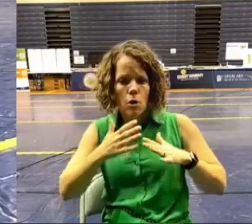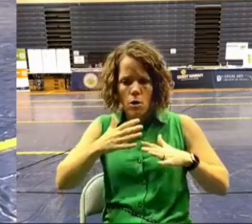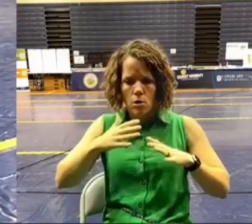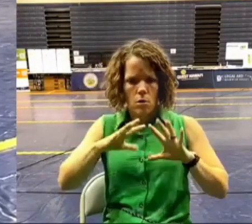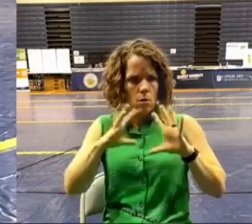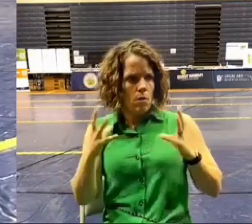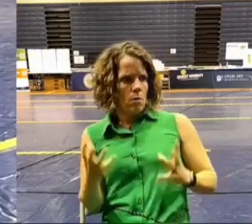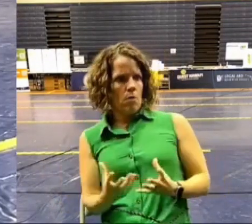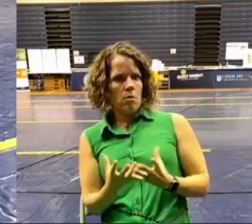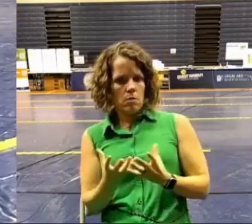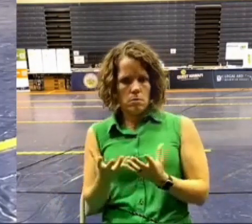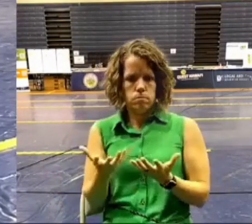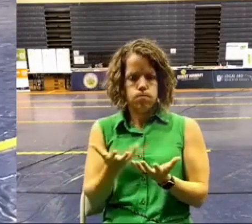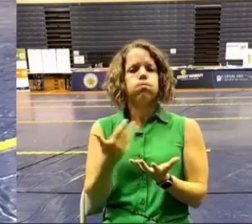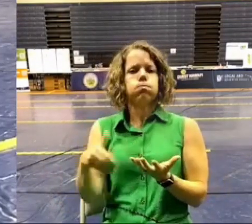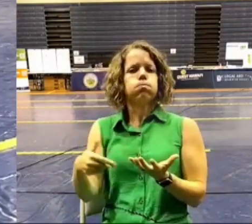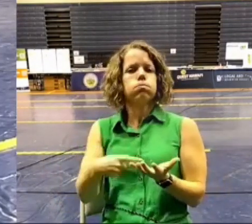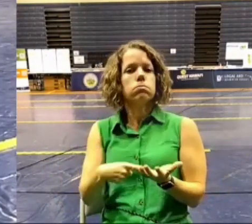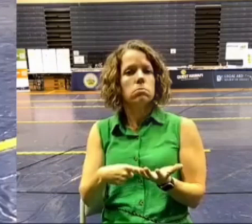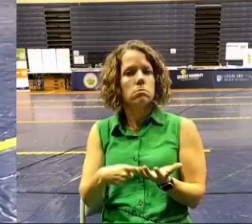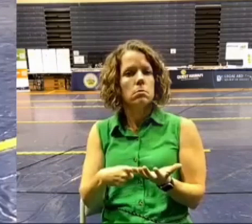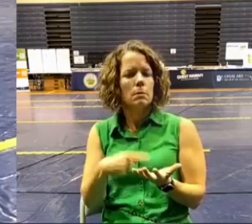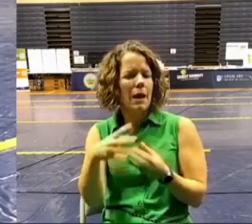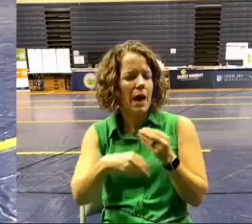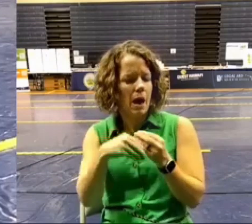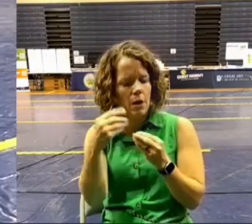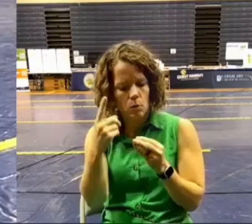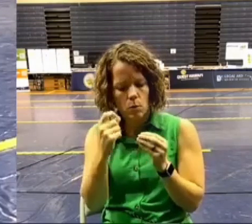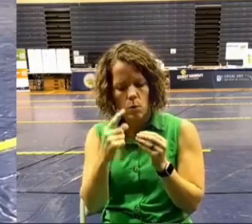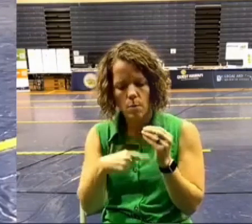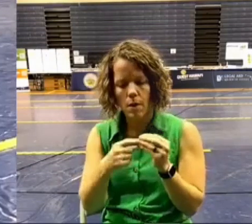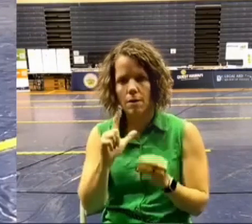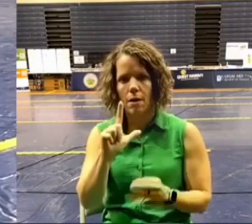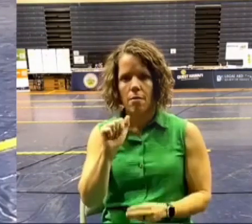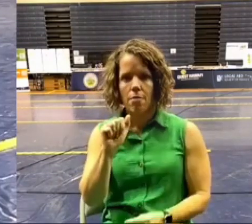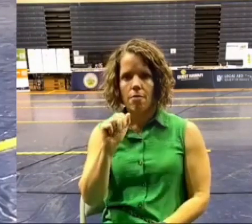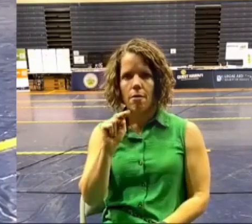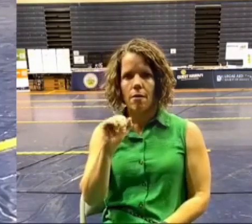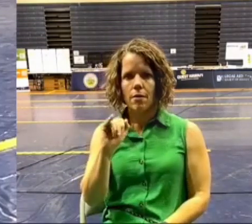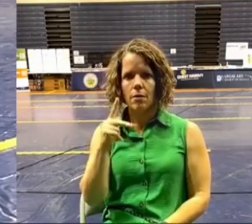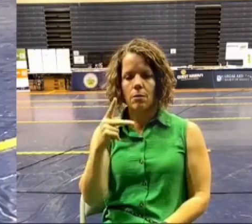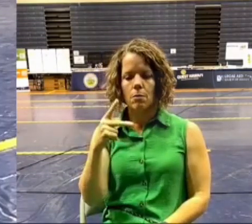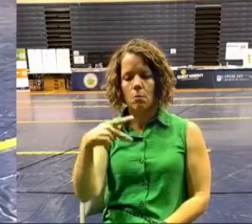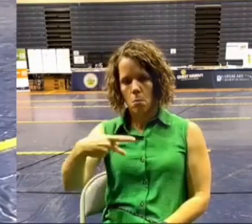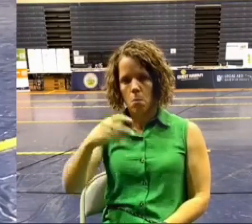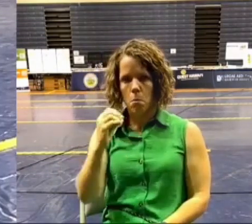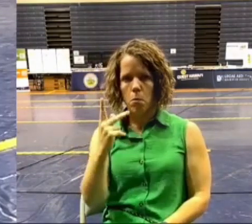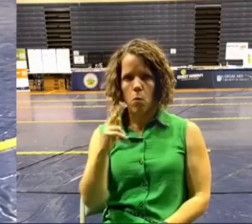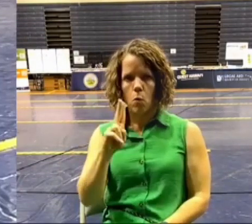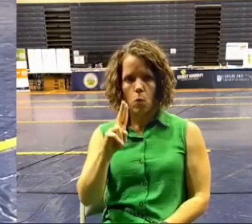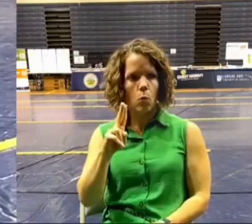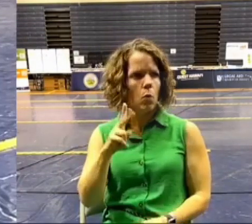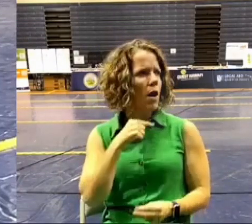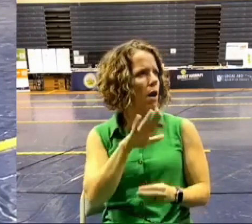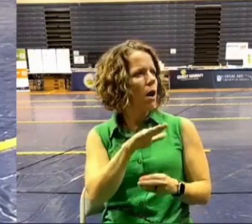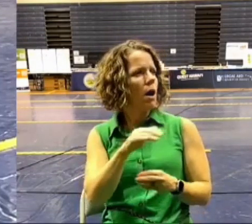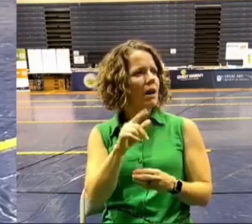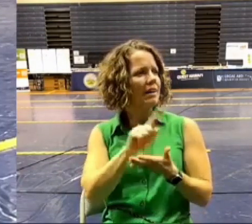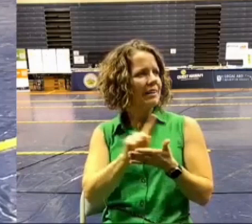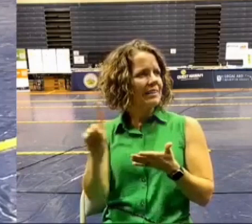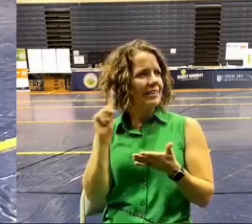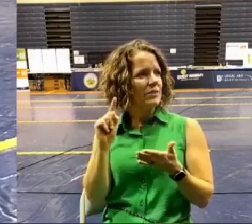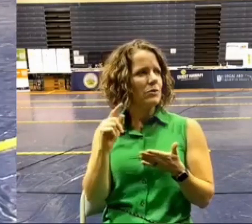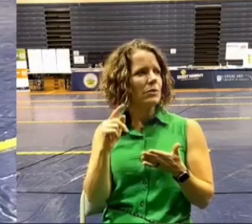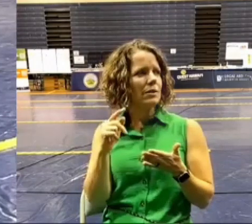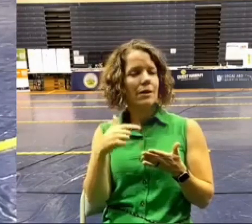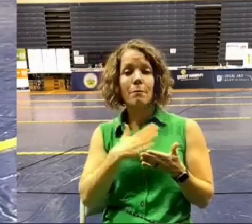just a lot of that's going on. I'm just going to say one thing about Launiopoco, and I want to apologize to Kai for my answer last